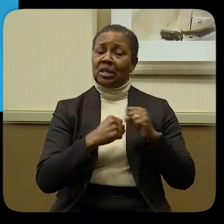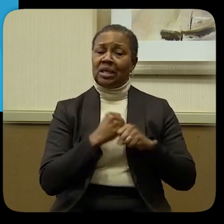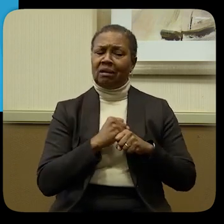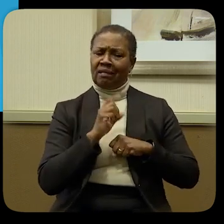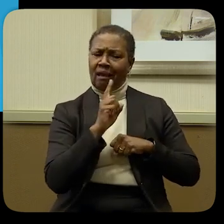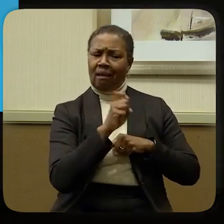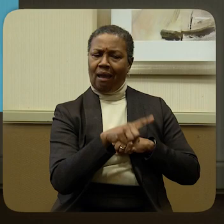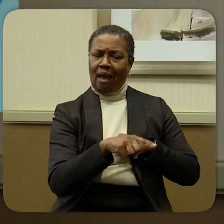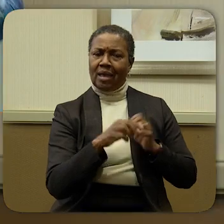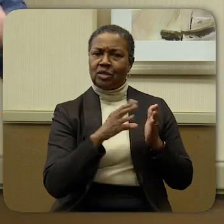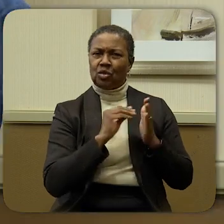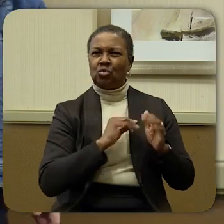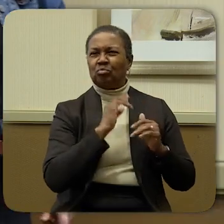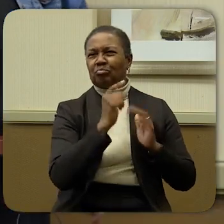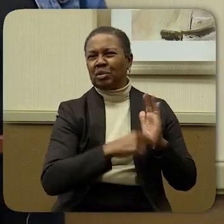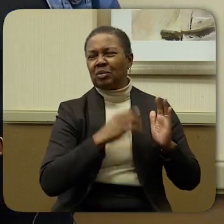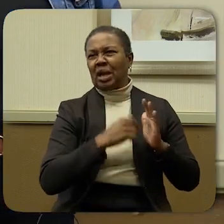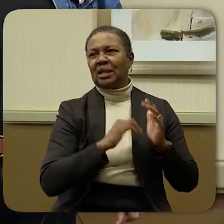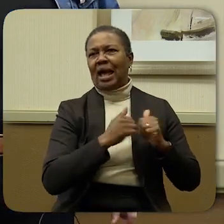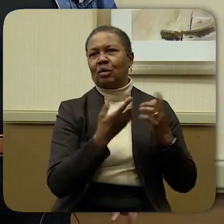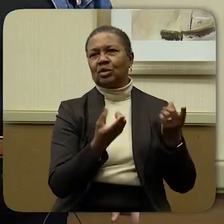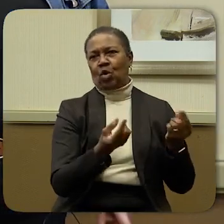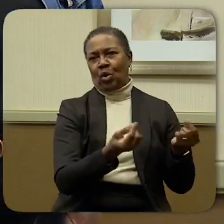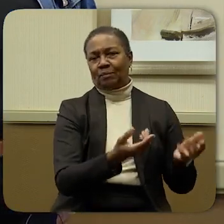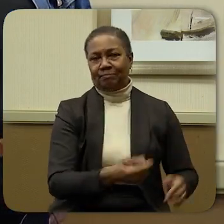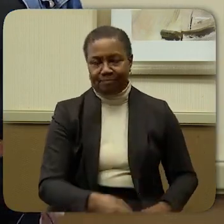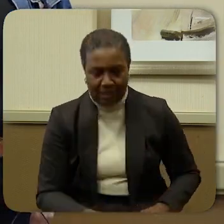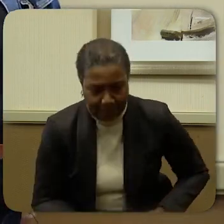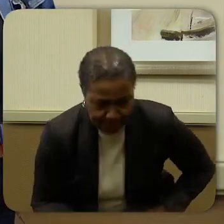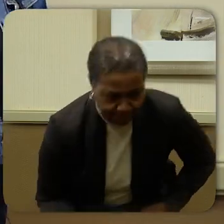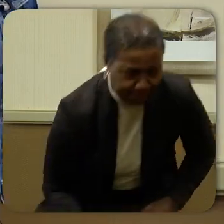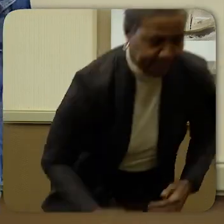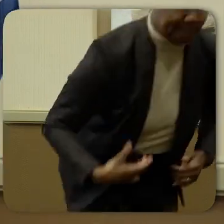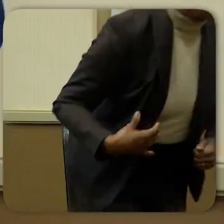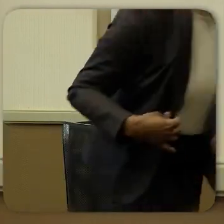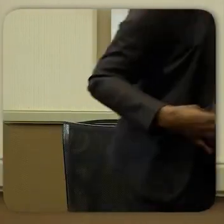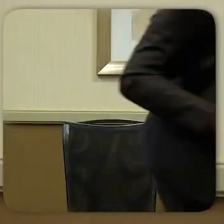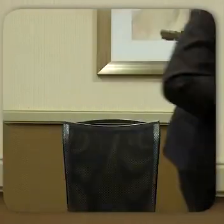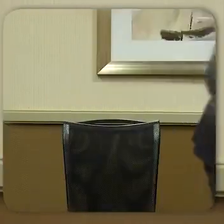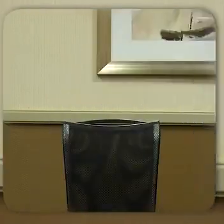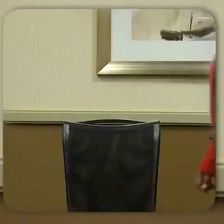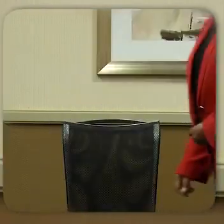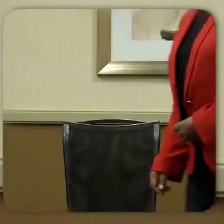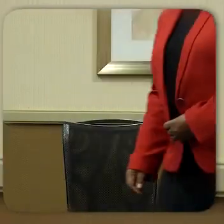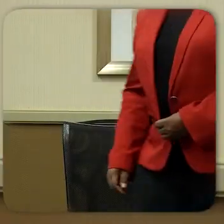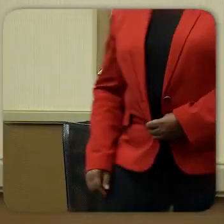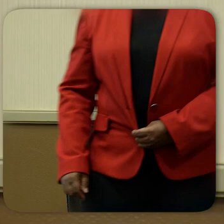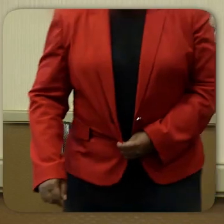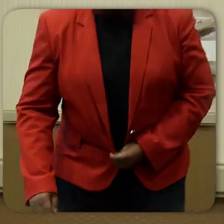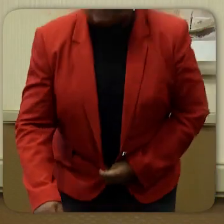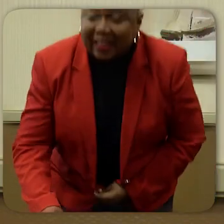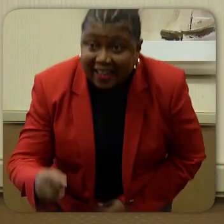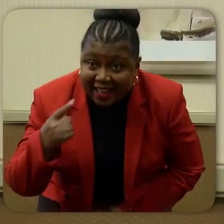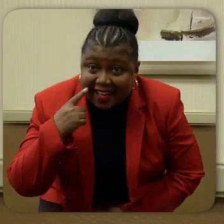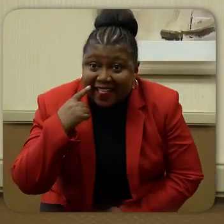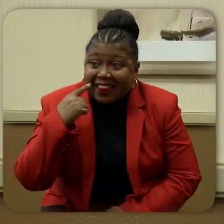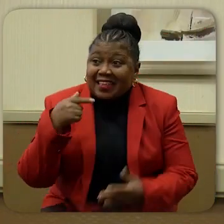how that's going. Yeah. I have two questions. First one, would this be separate from a